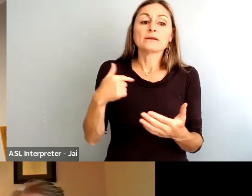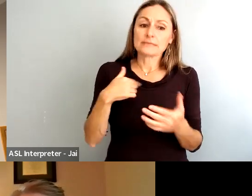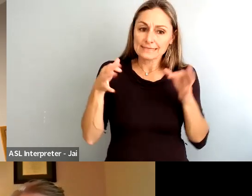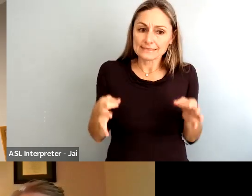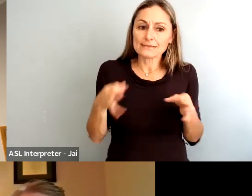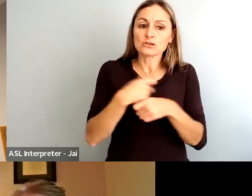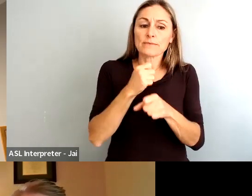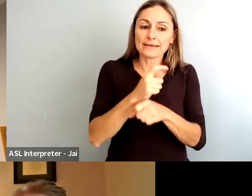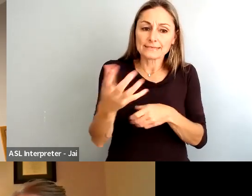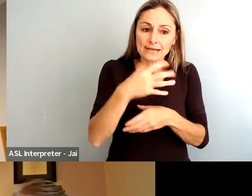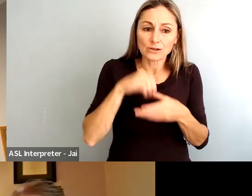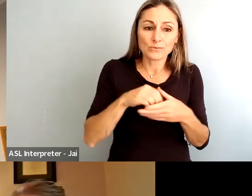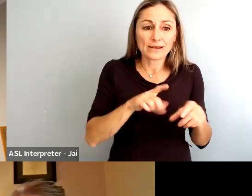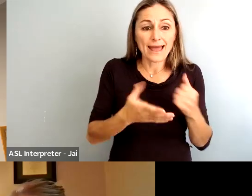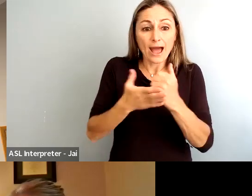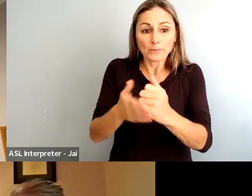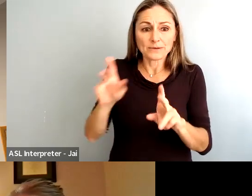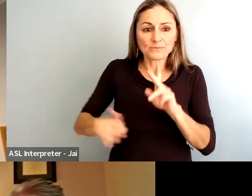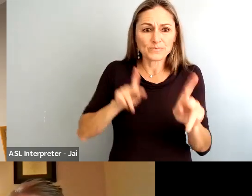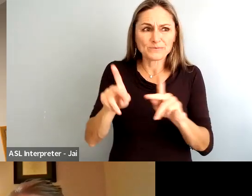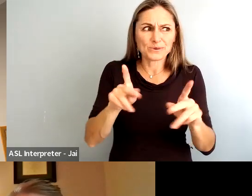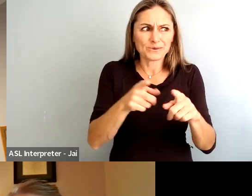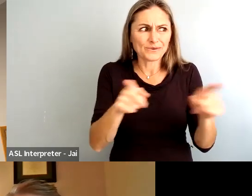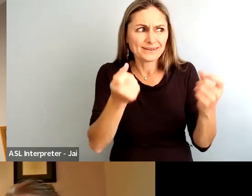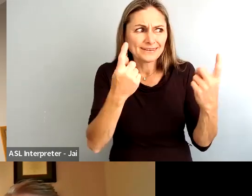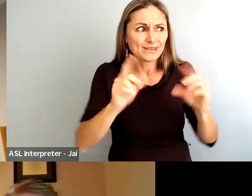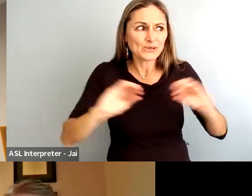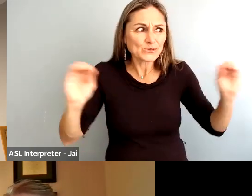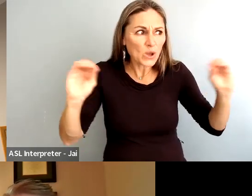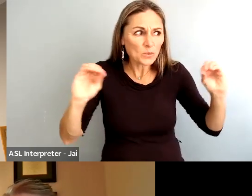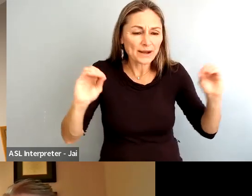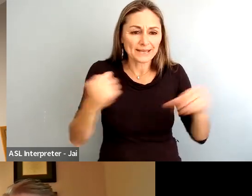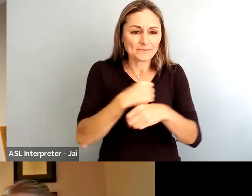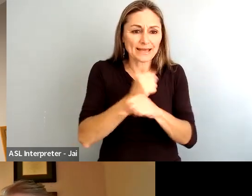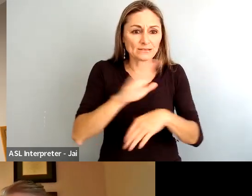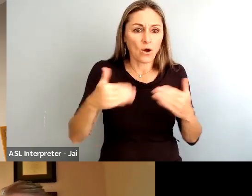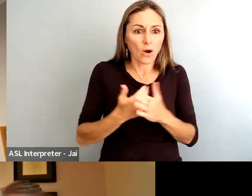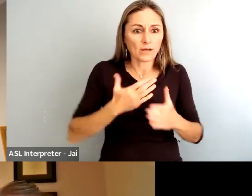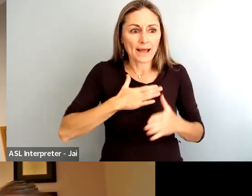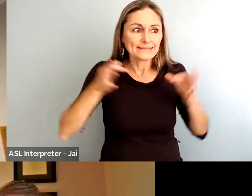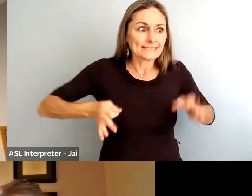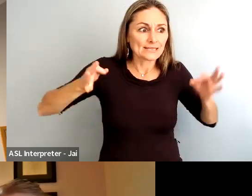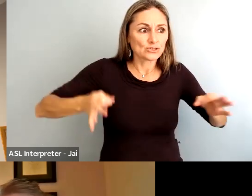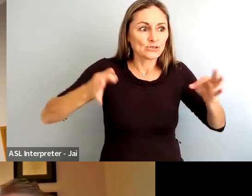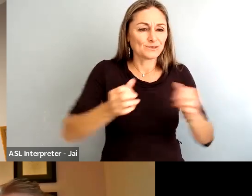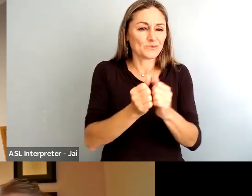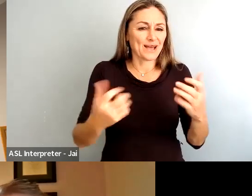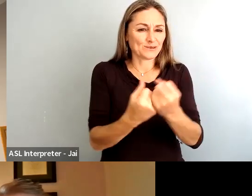but also helping people understand that nobody makes 100% of all of their decisions without support from